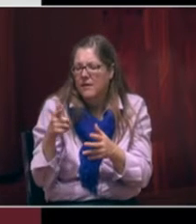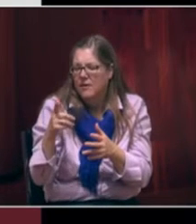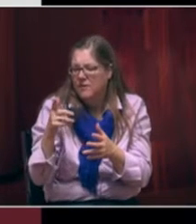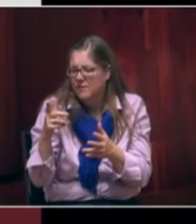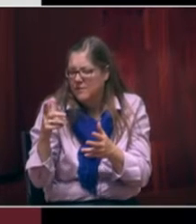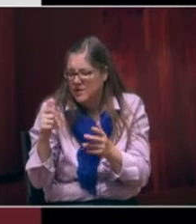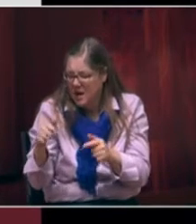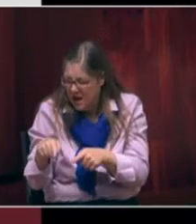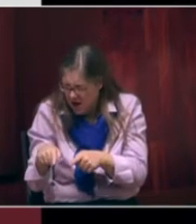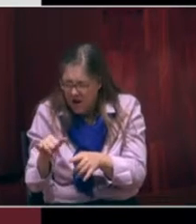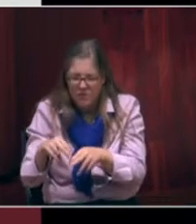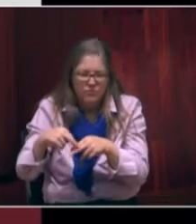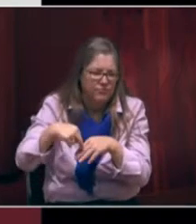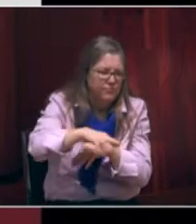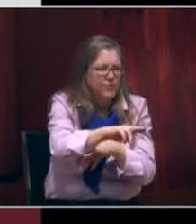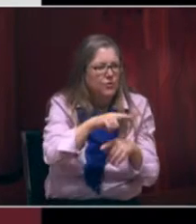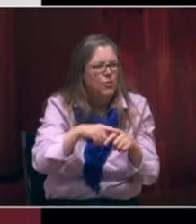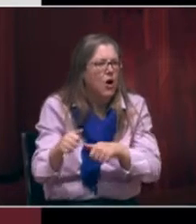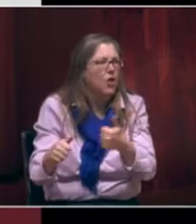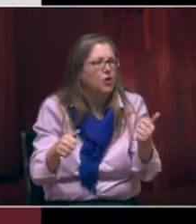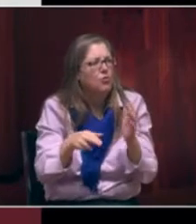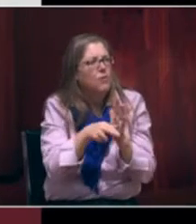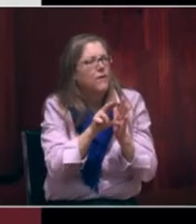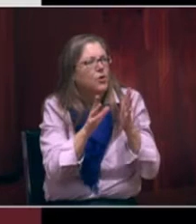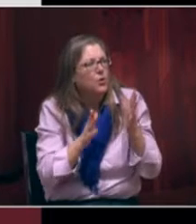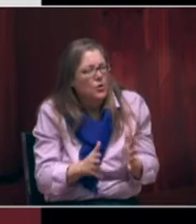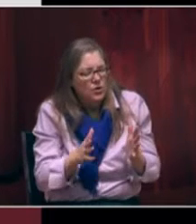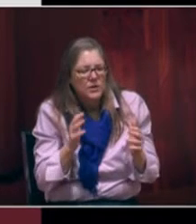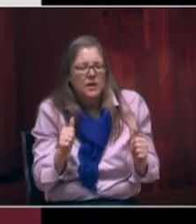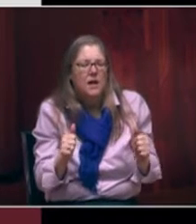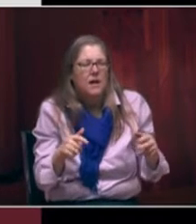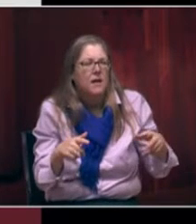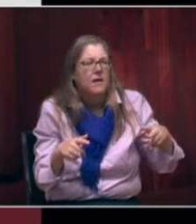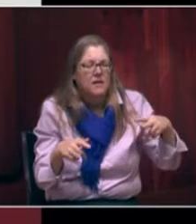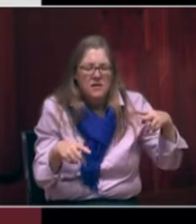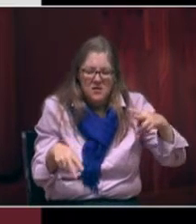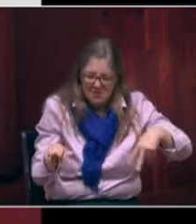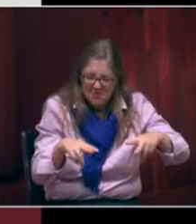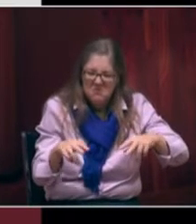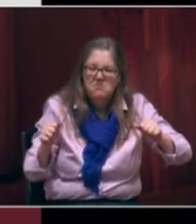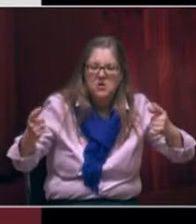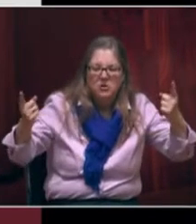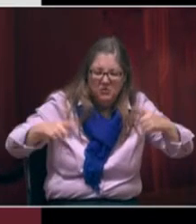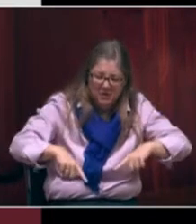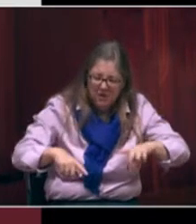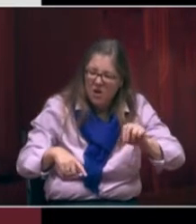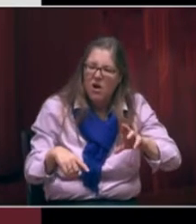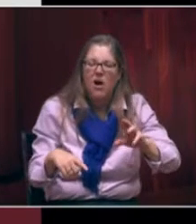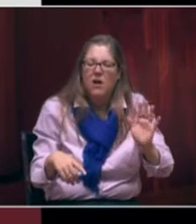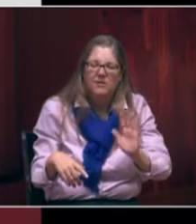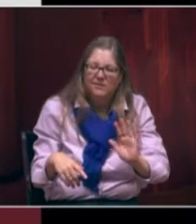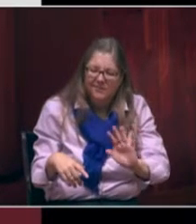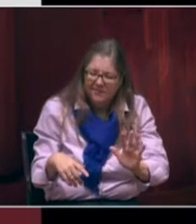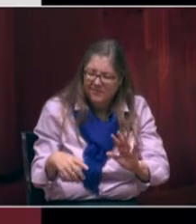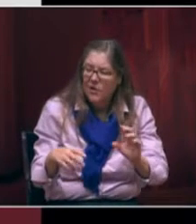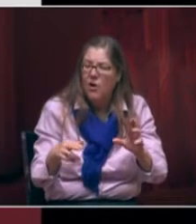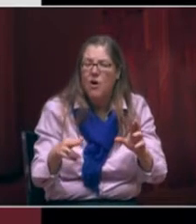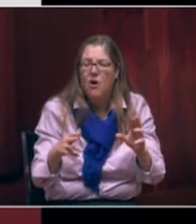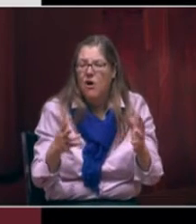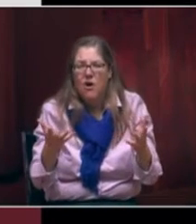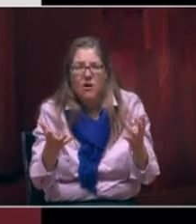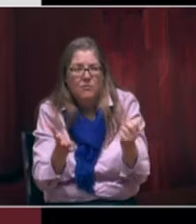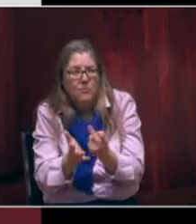other reviewers within your organization who can either recommend the disposition or, if you've given them that right, approved